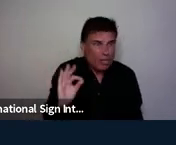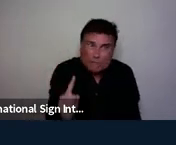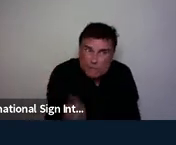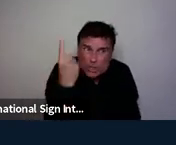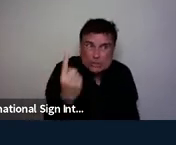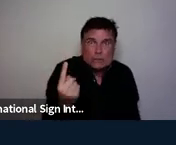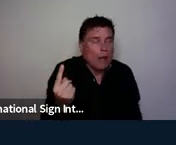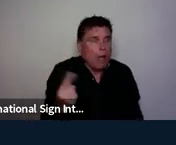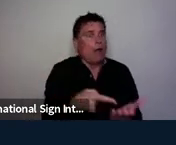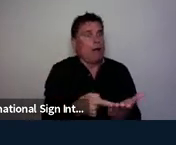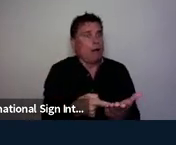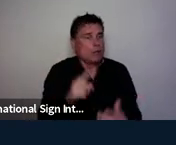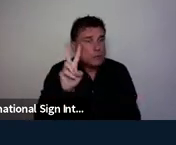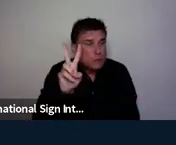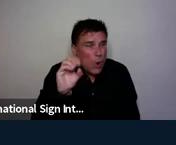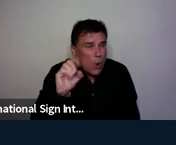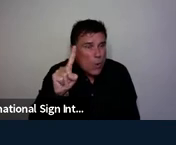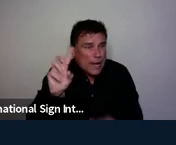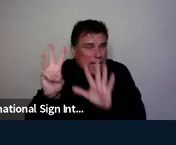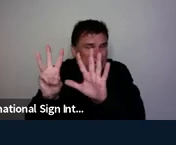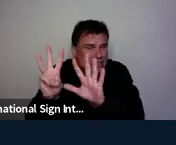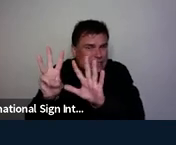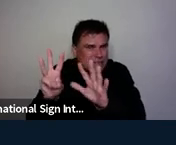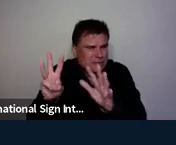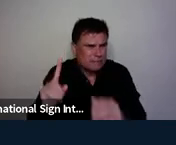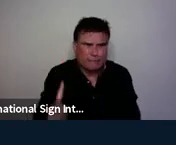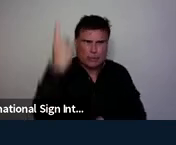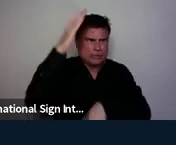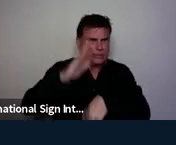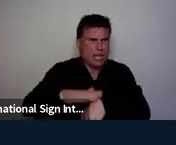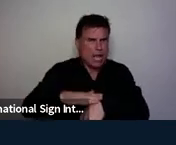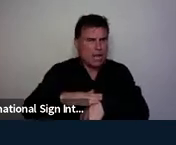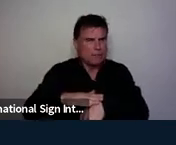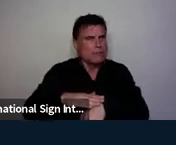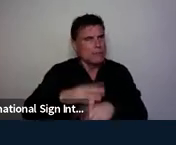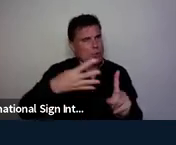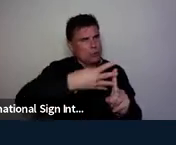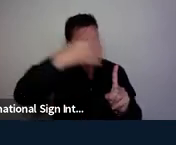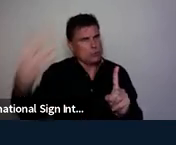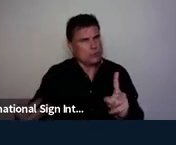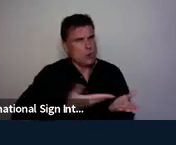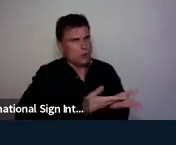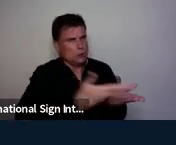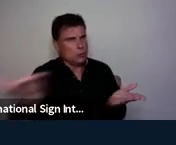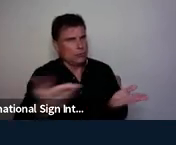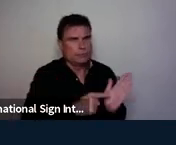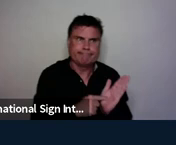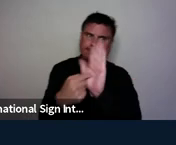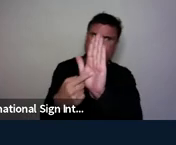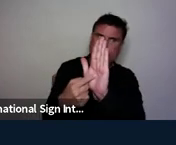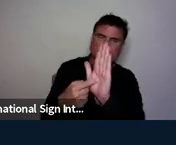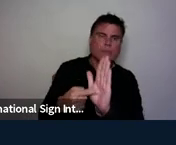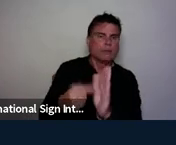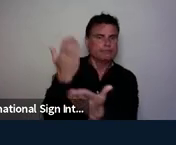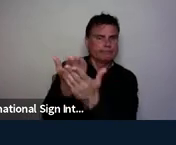were hearing LGBTI youth and that we were considering them in terms of their own view on what inclusive